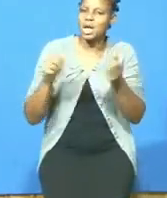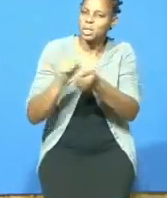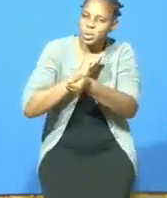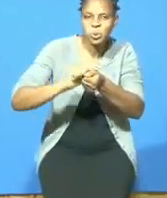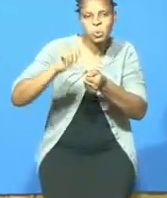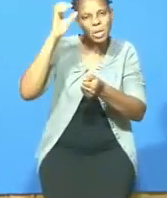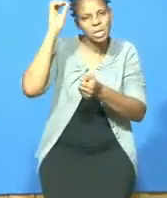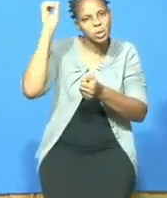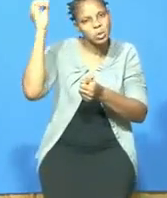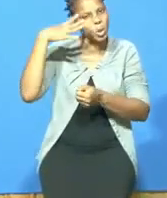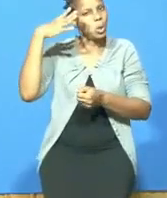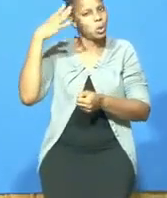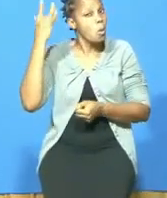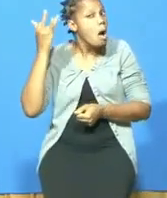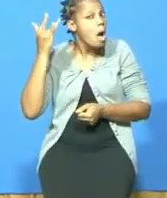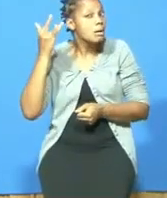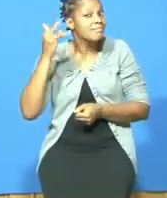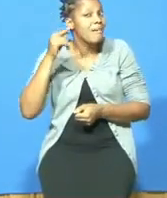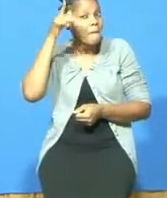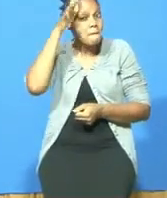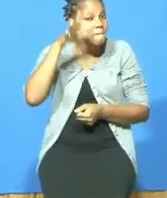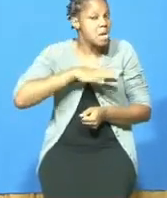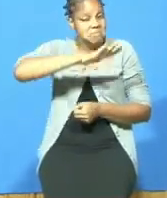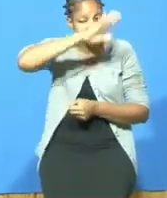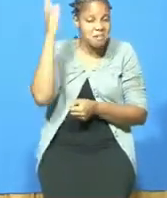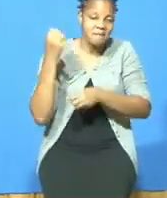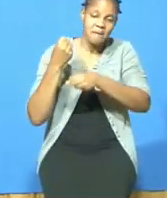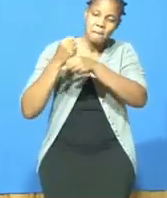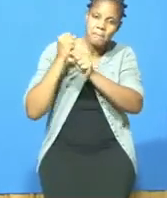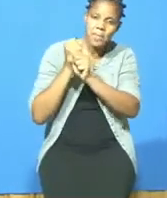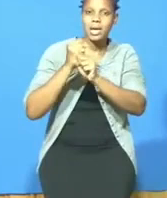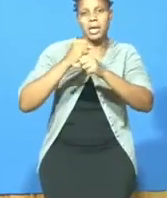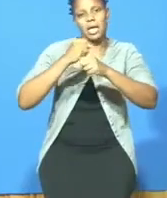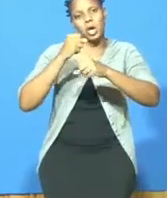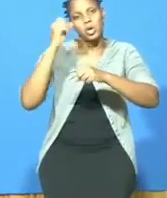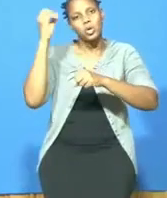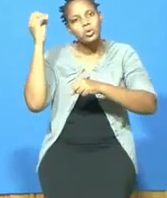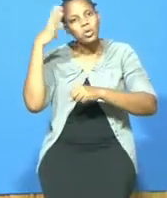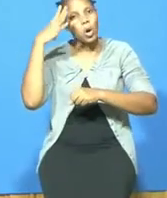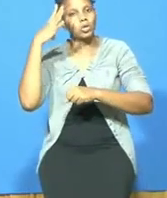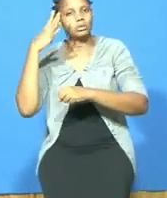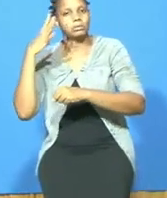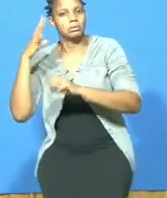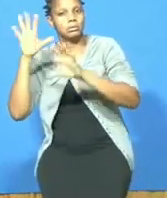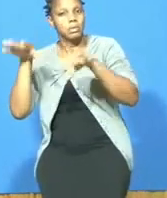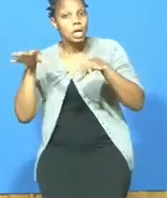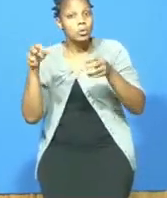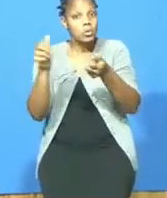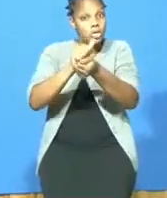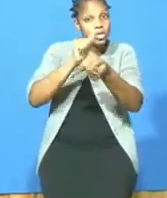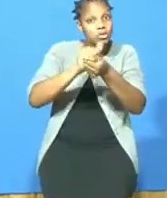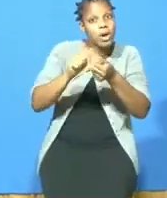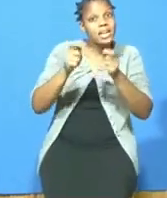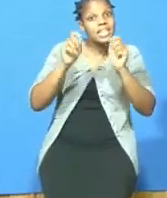because man did not create the sun. And I tell you, can you get rid of the Sabbath?